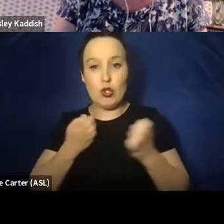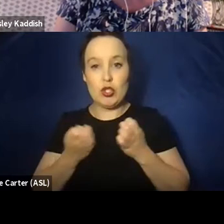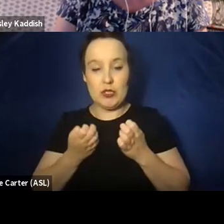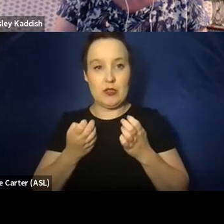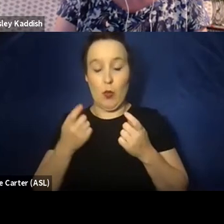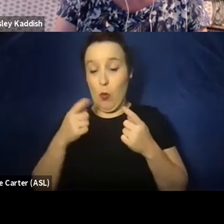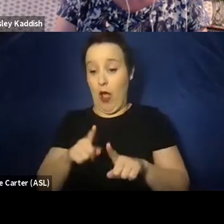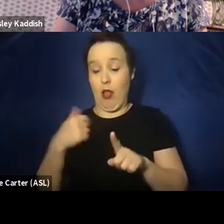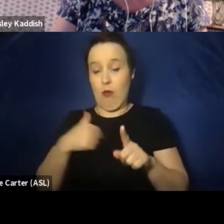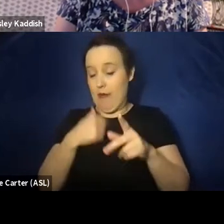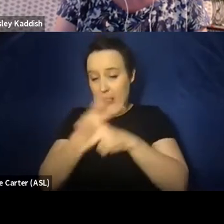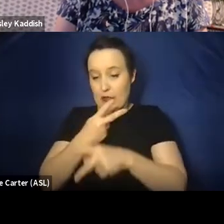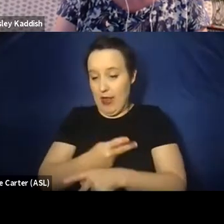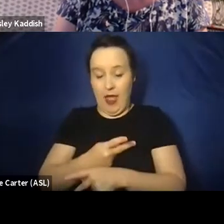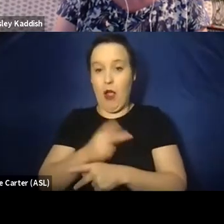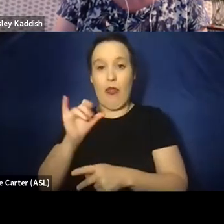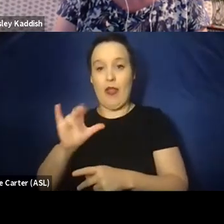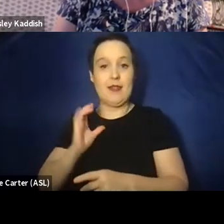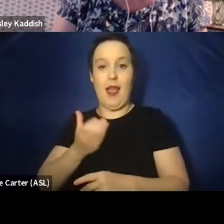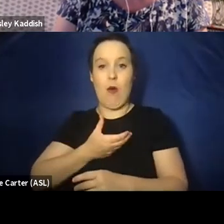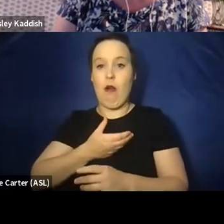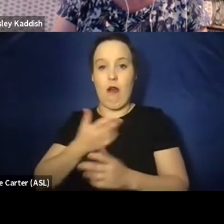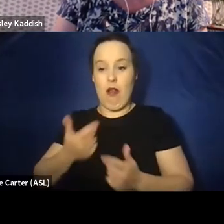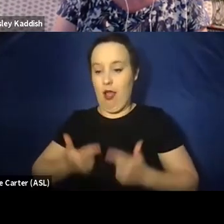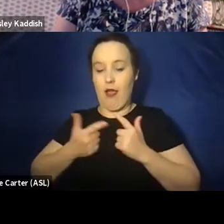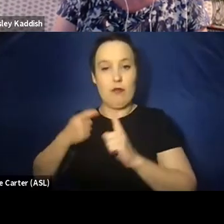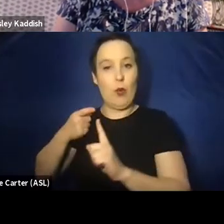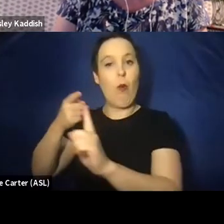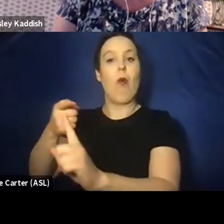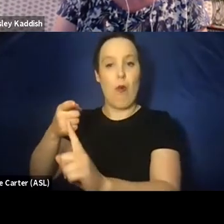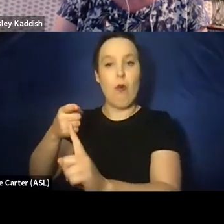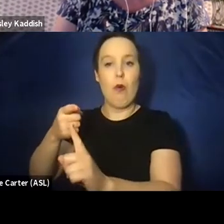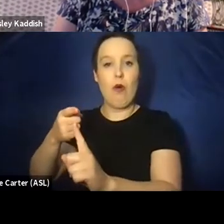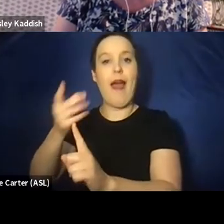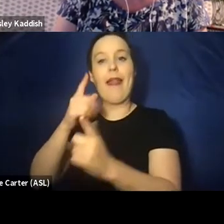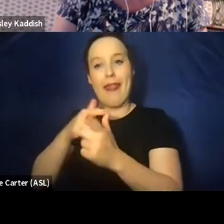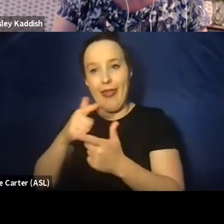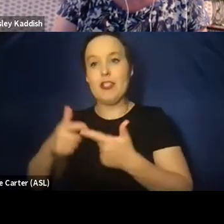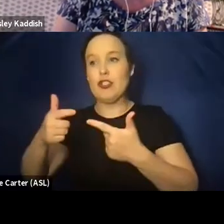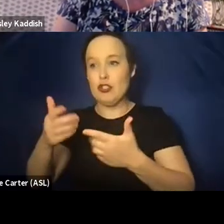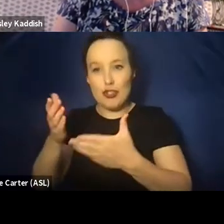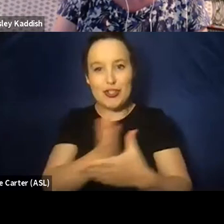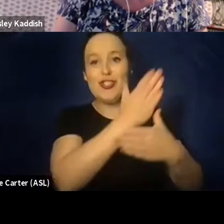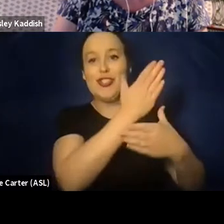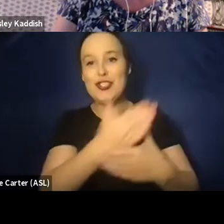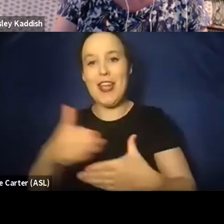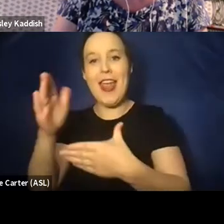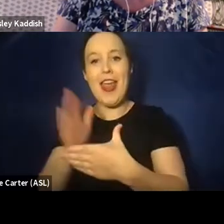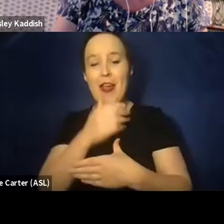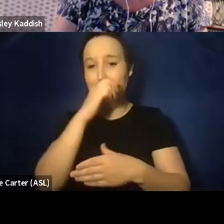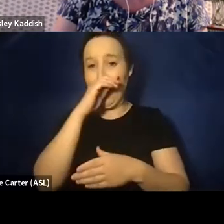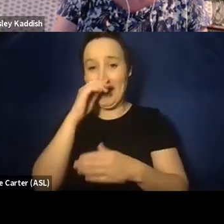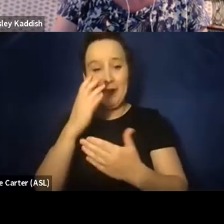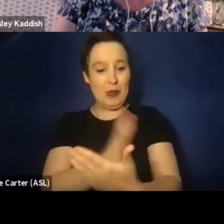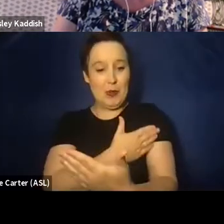life in the making. But it's all about sharing. The thing about music is it's collaborative by